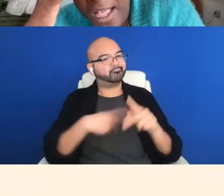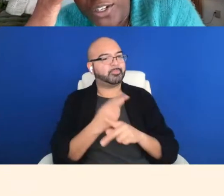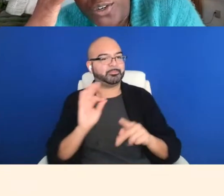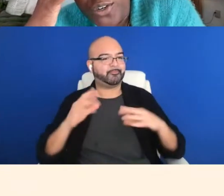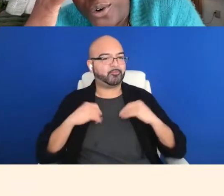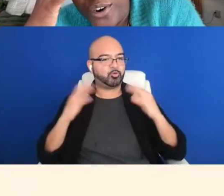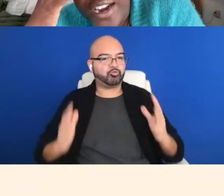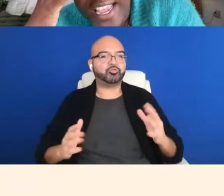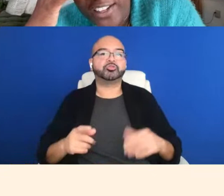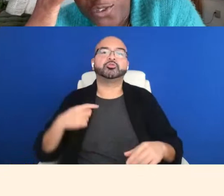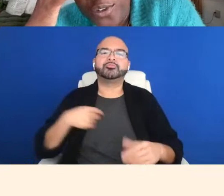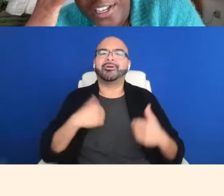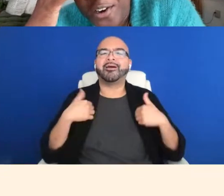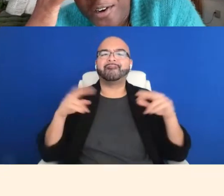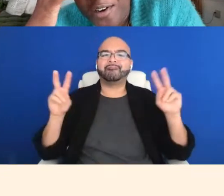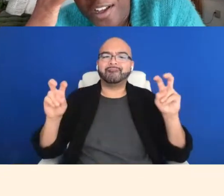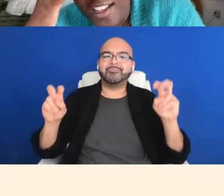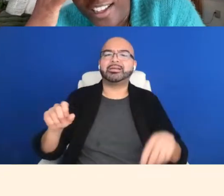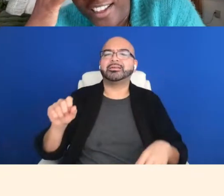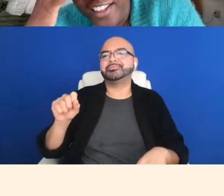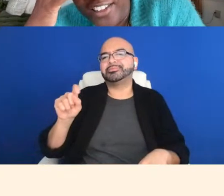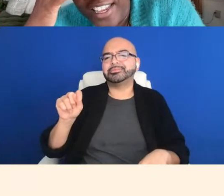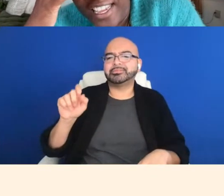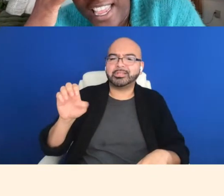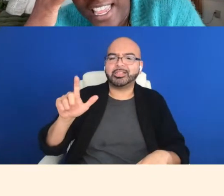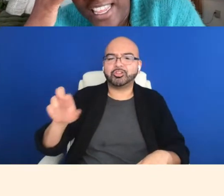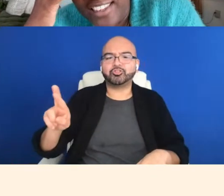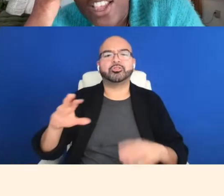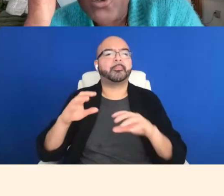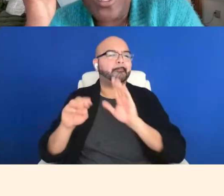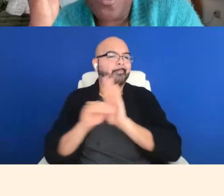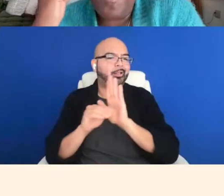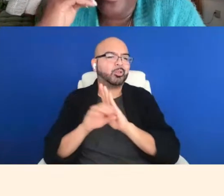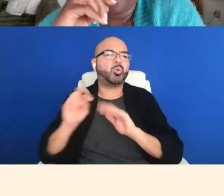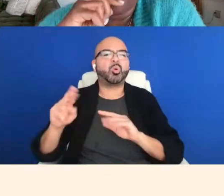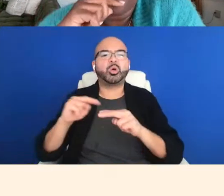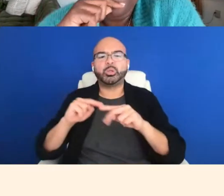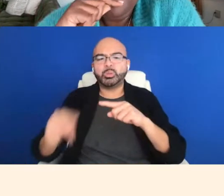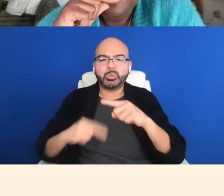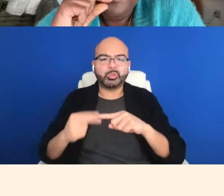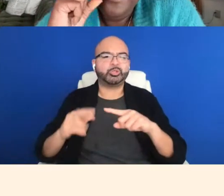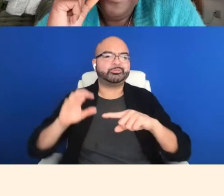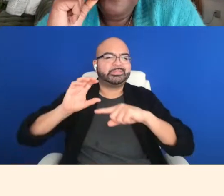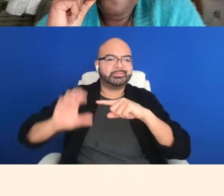stellar model or a nuclear, a cellular model.